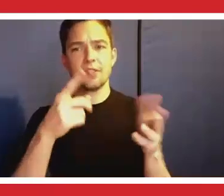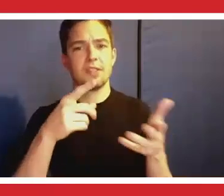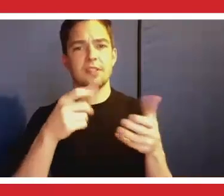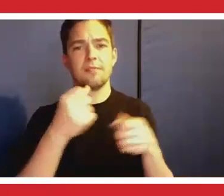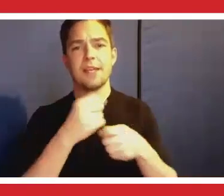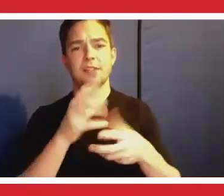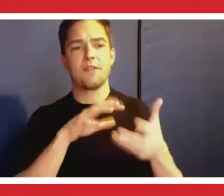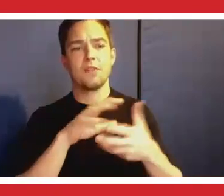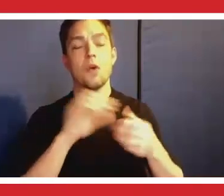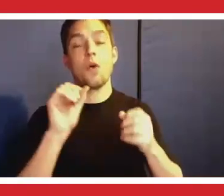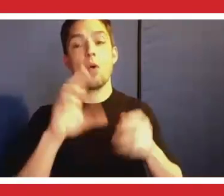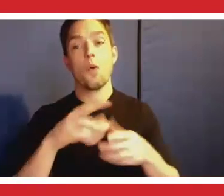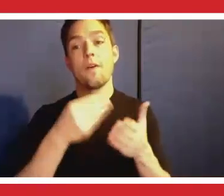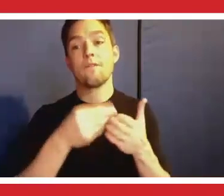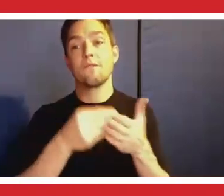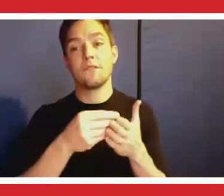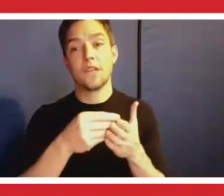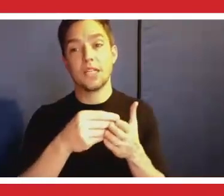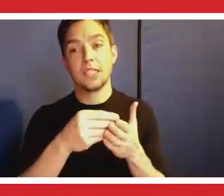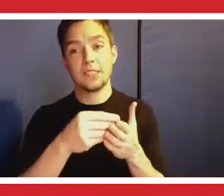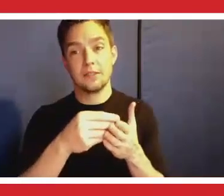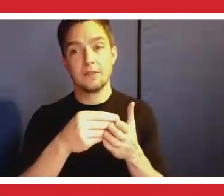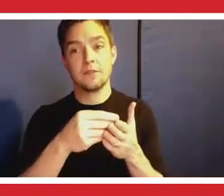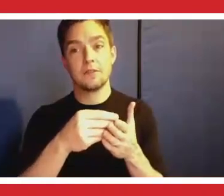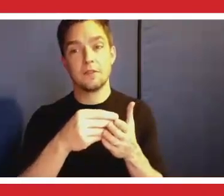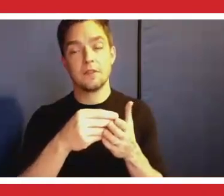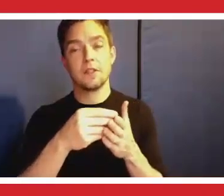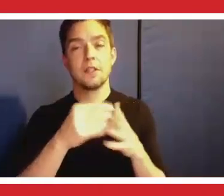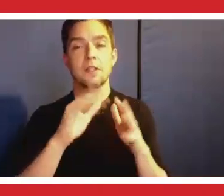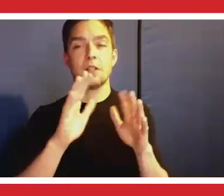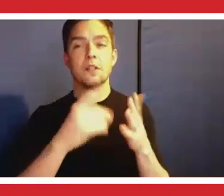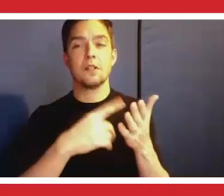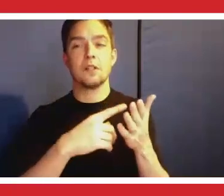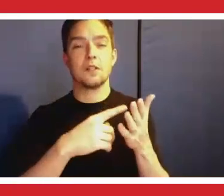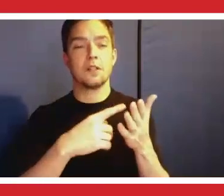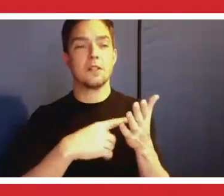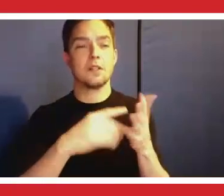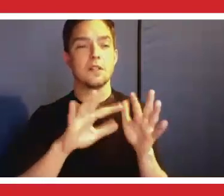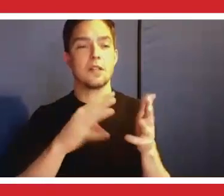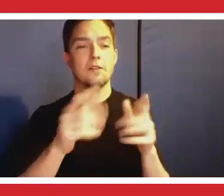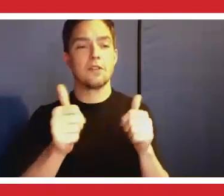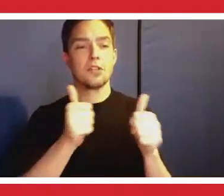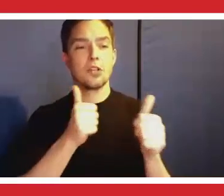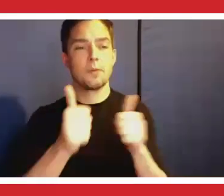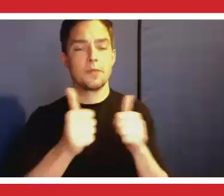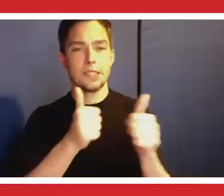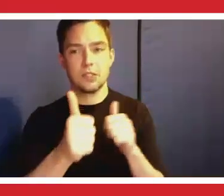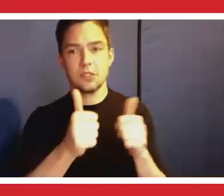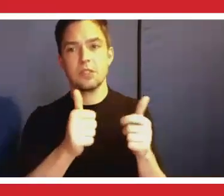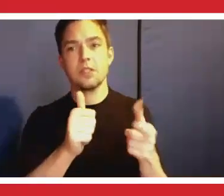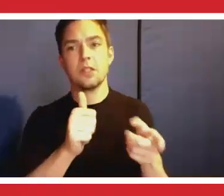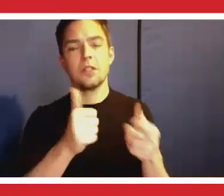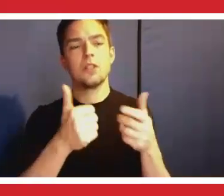or funding things that are in a way incompatible, not compatible, if you want. So I think that try to contribute to